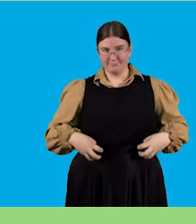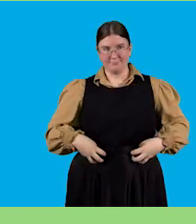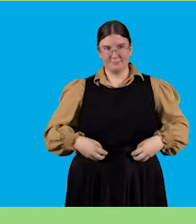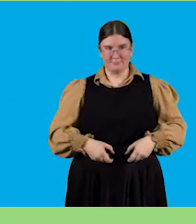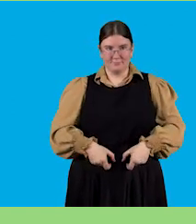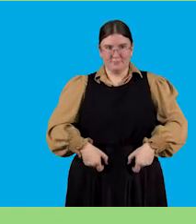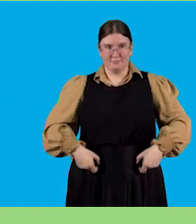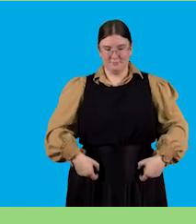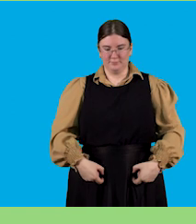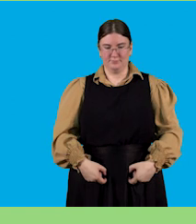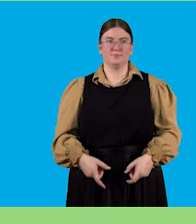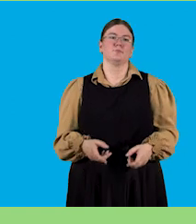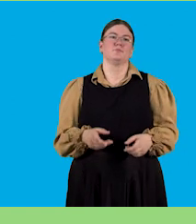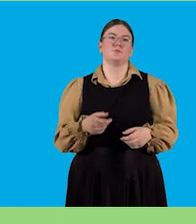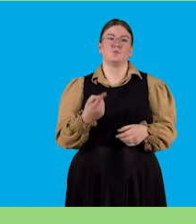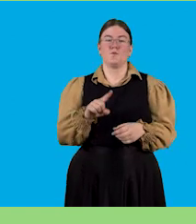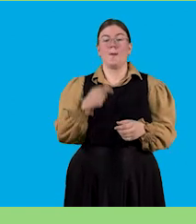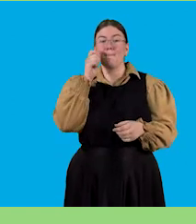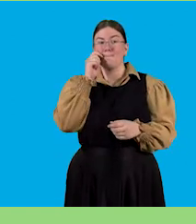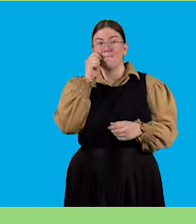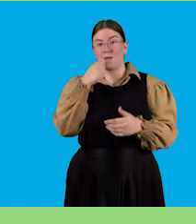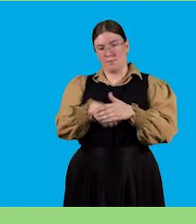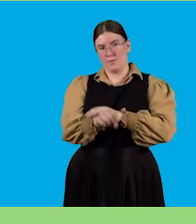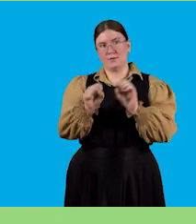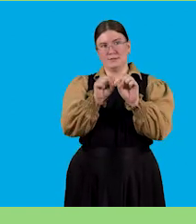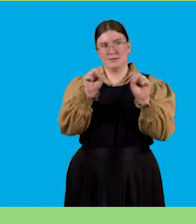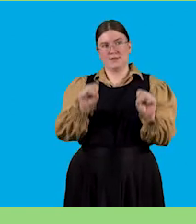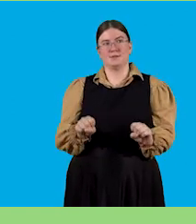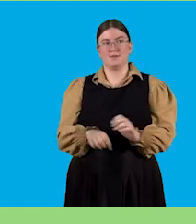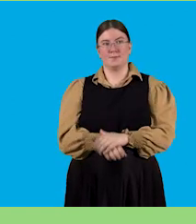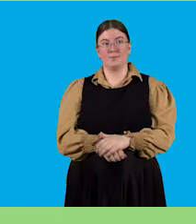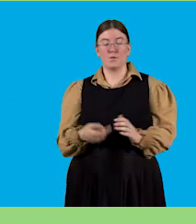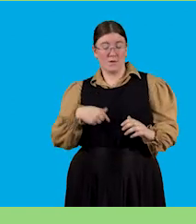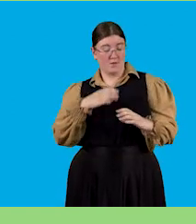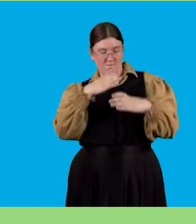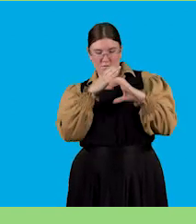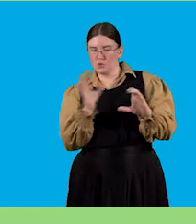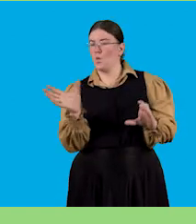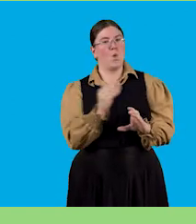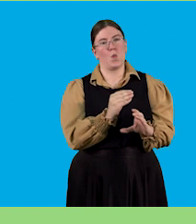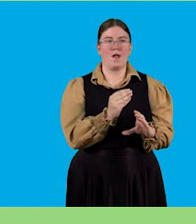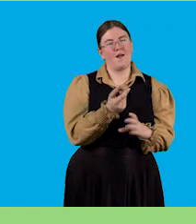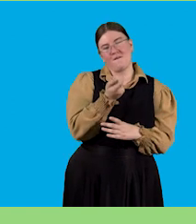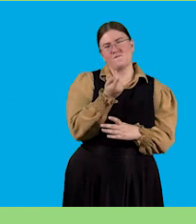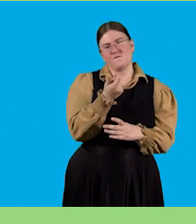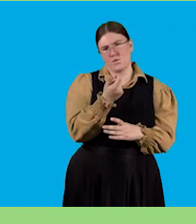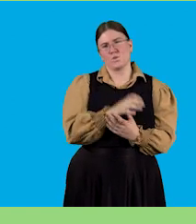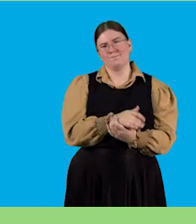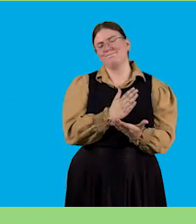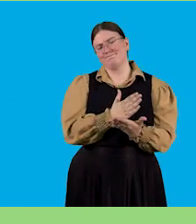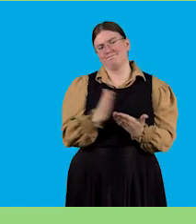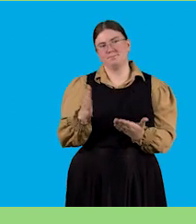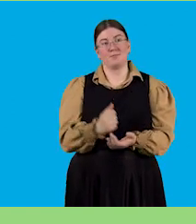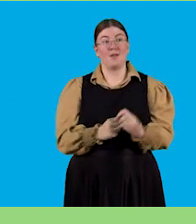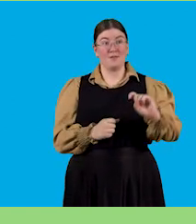make up the male reproductive system. We are only going to focus on a few. And the